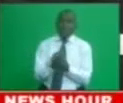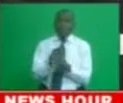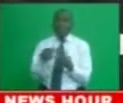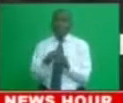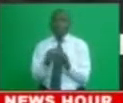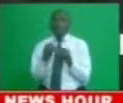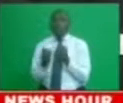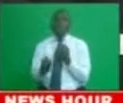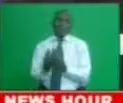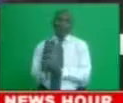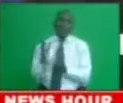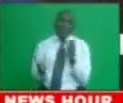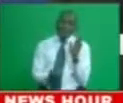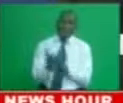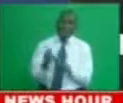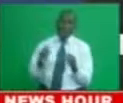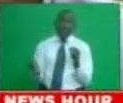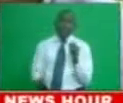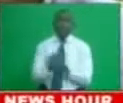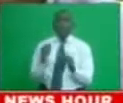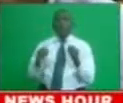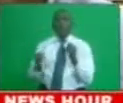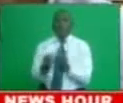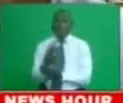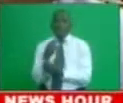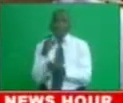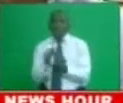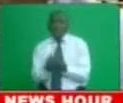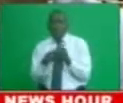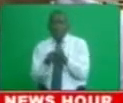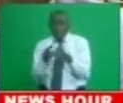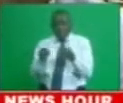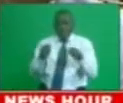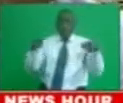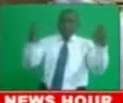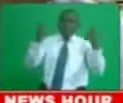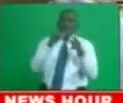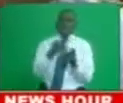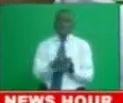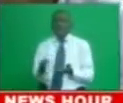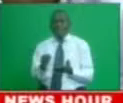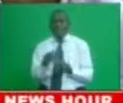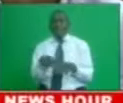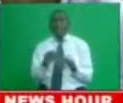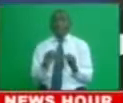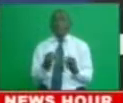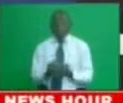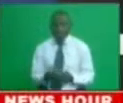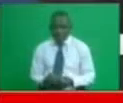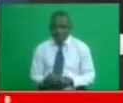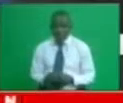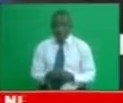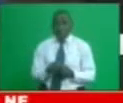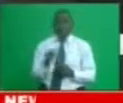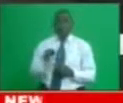organizations, that develops organizations, that ensures the difference between success and failure of an organization. Because